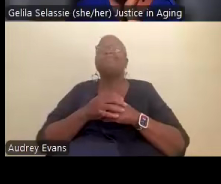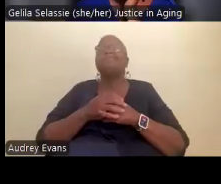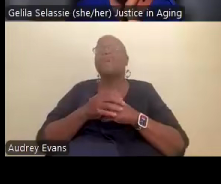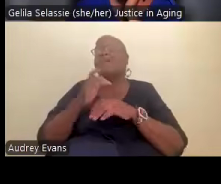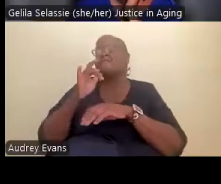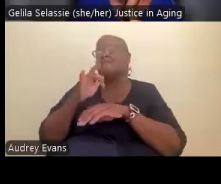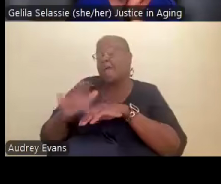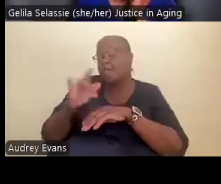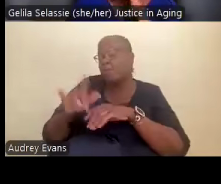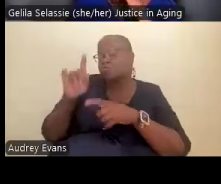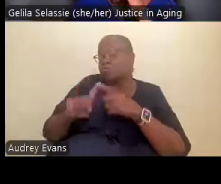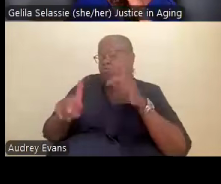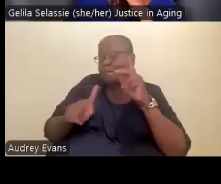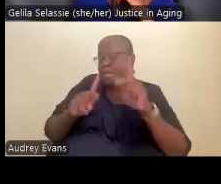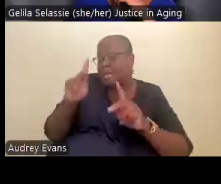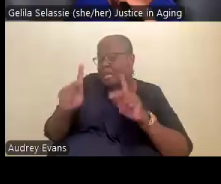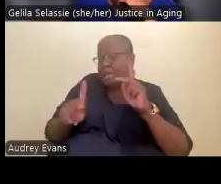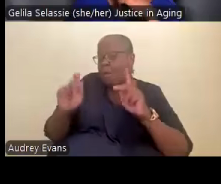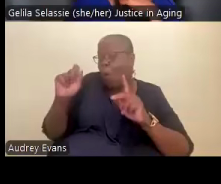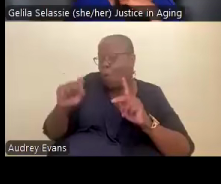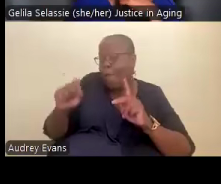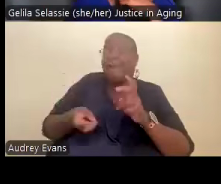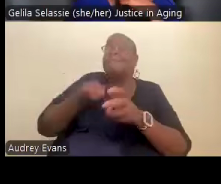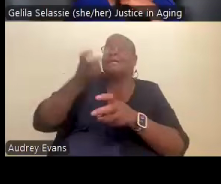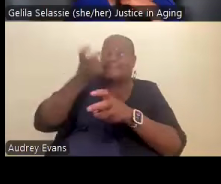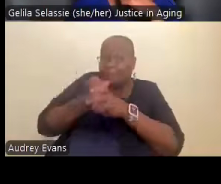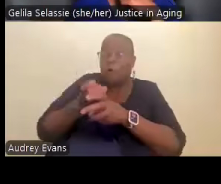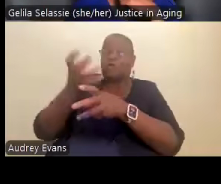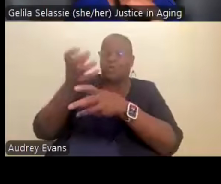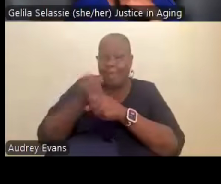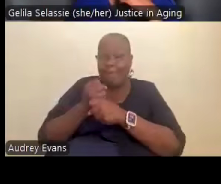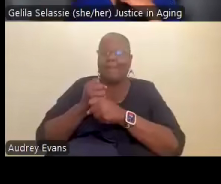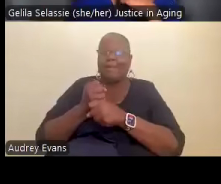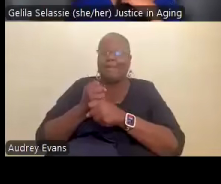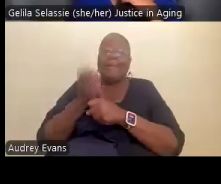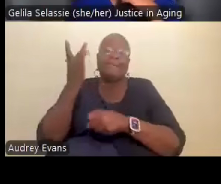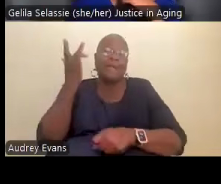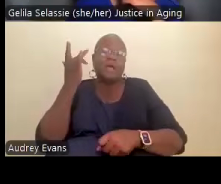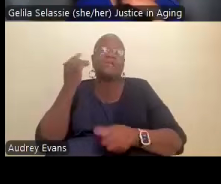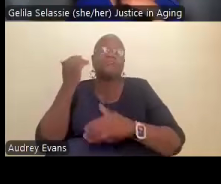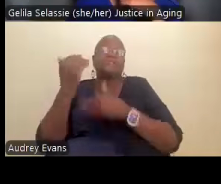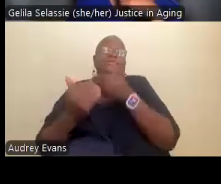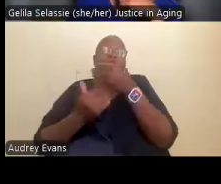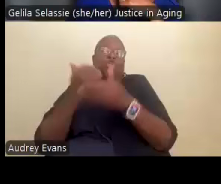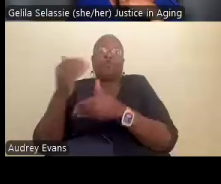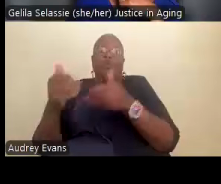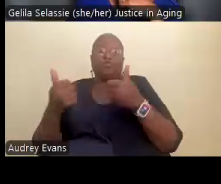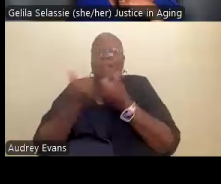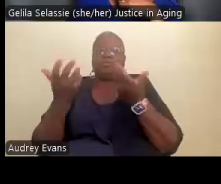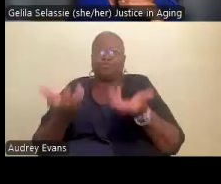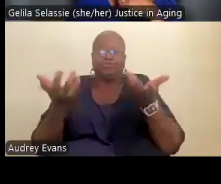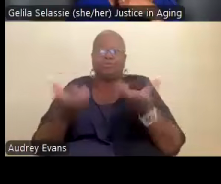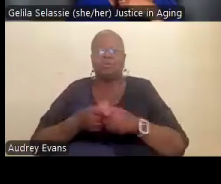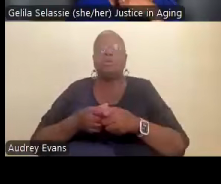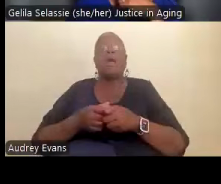available to people, but very difficult to actually get because of procedural challenges. So